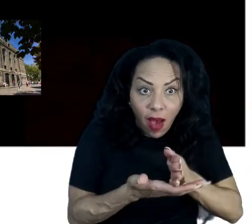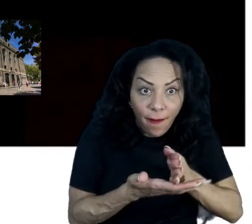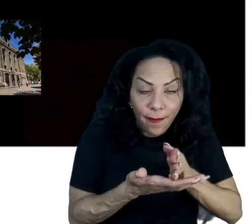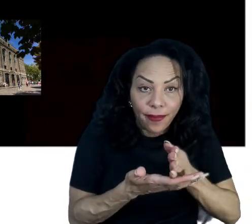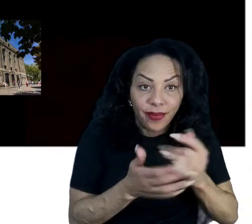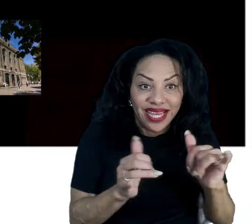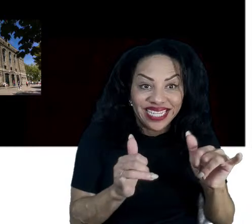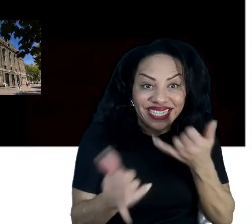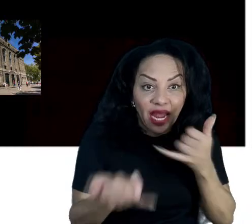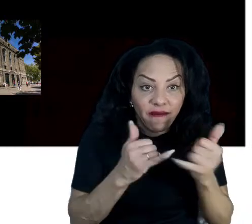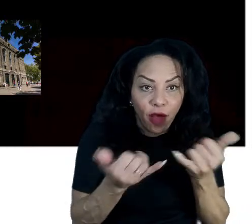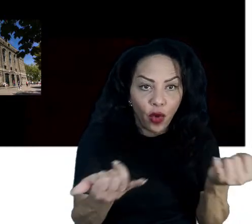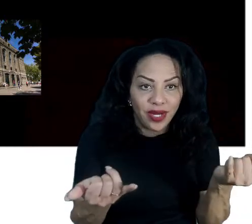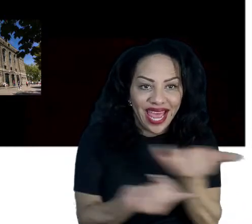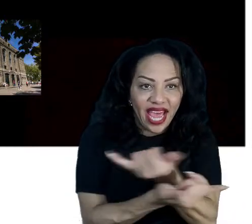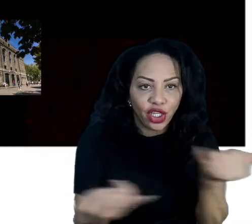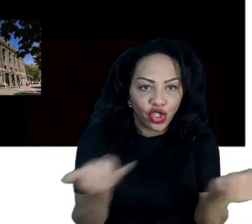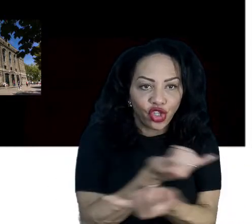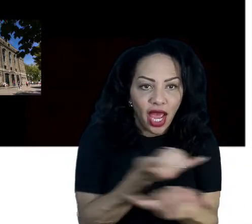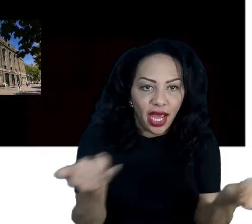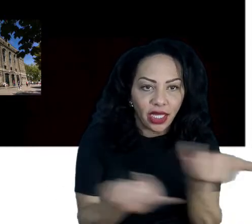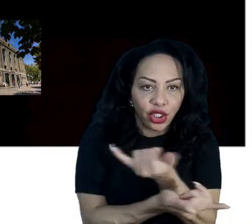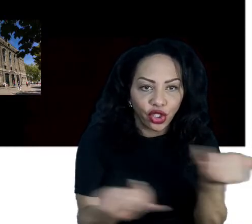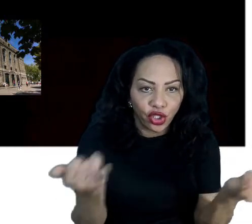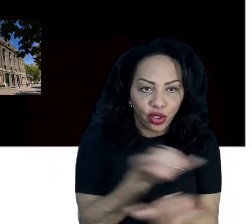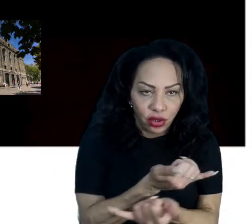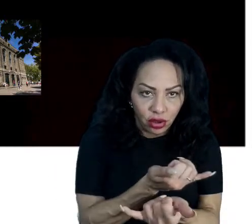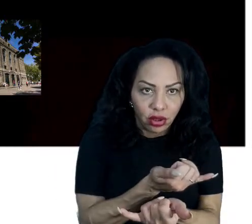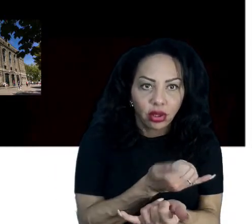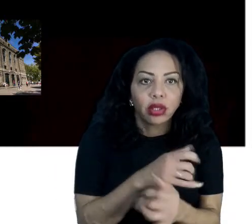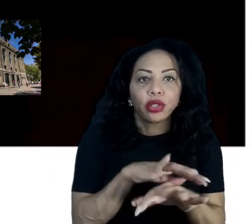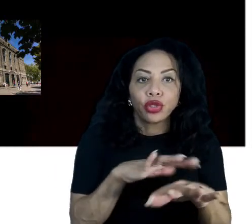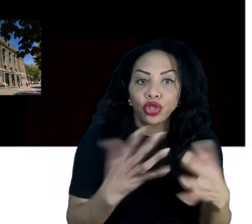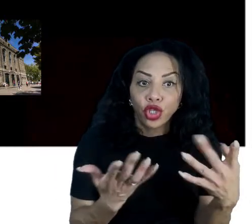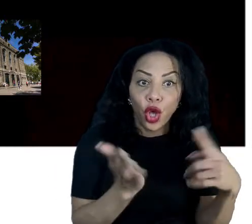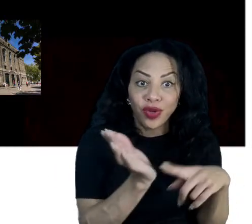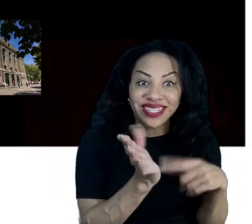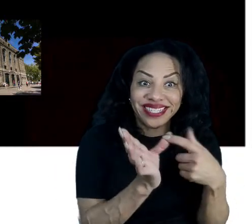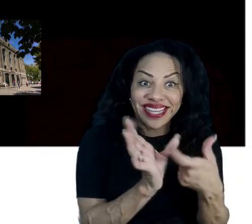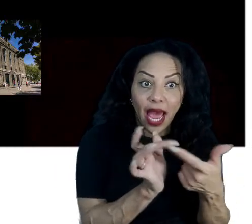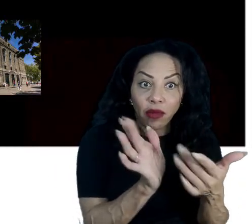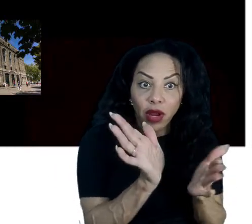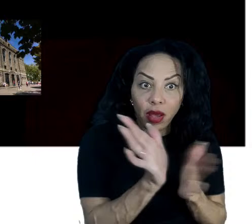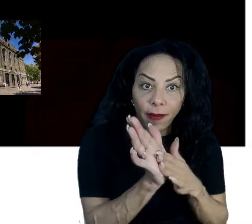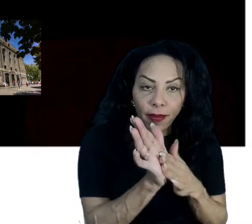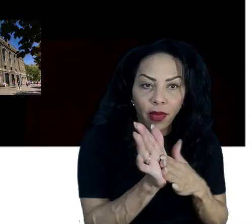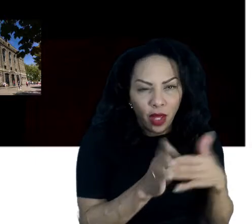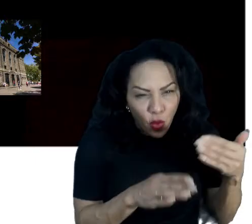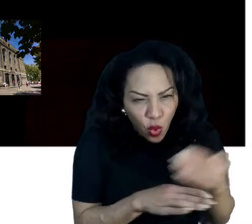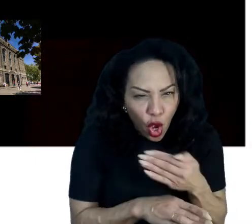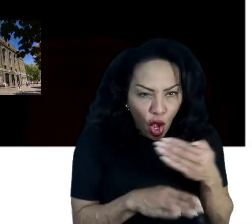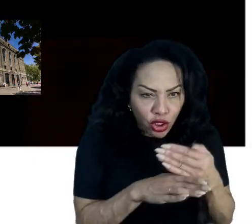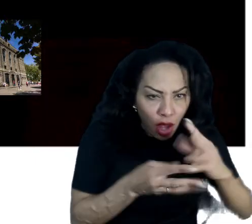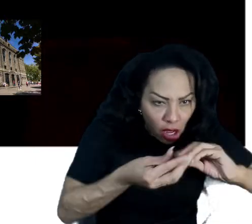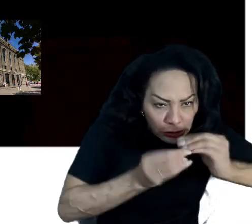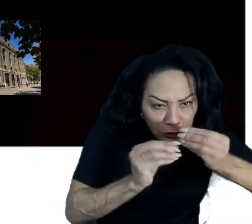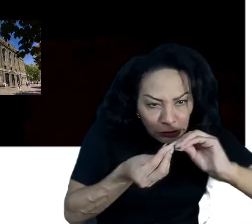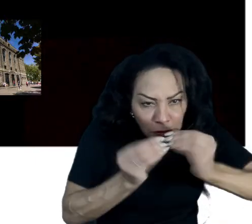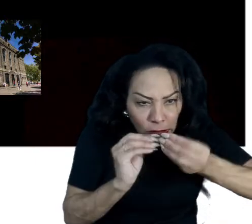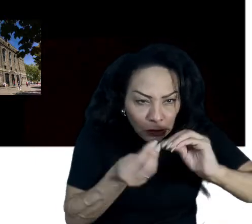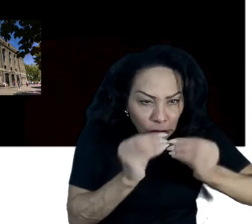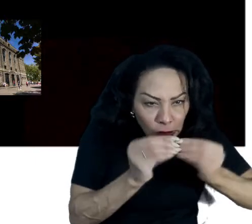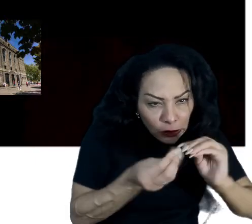that enabled me, so Tarim worked tirelessly, and finally I was able to